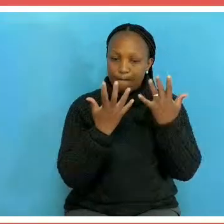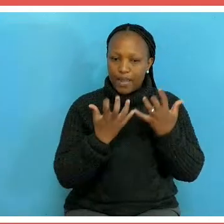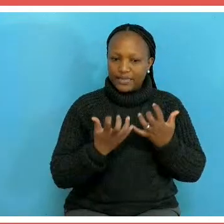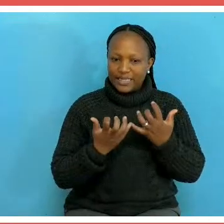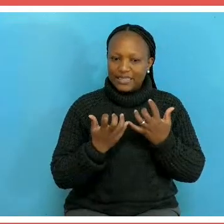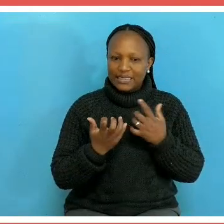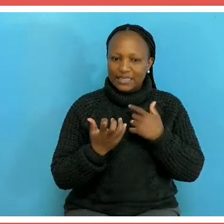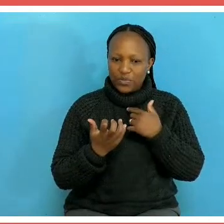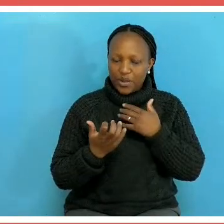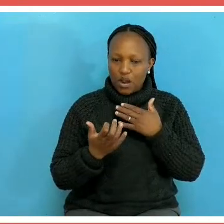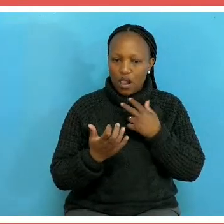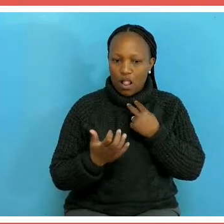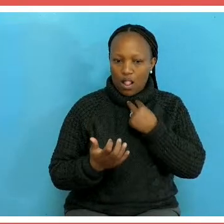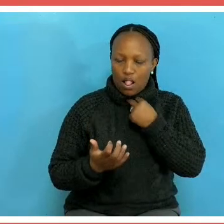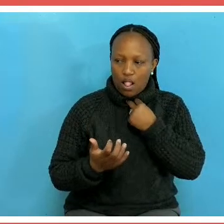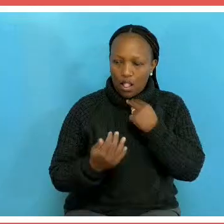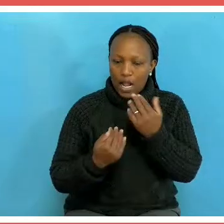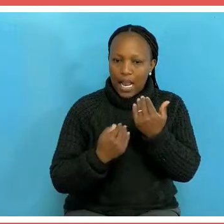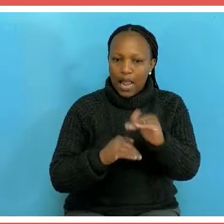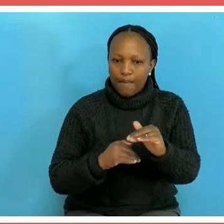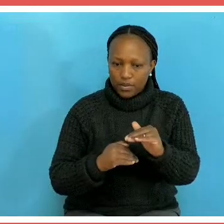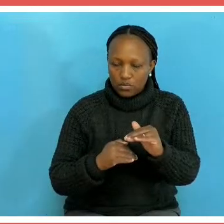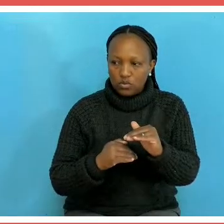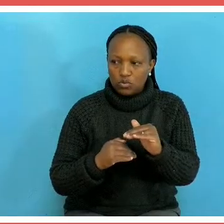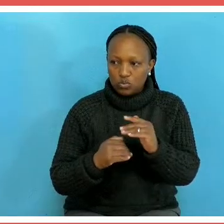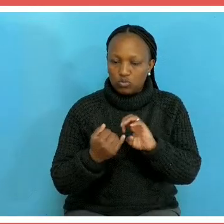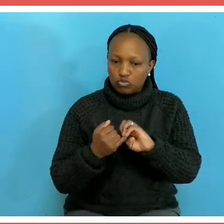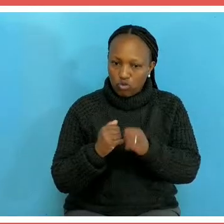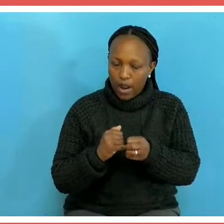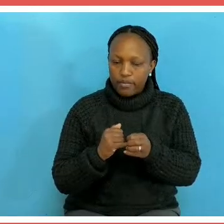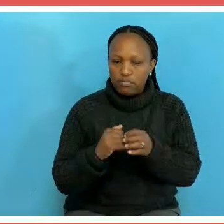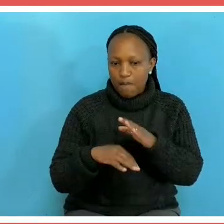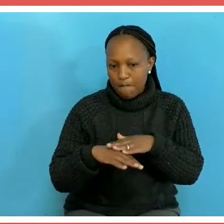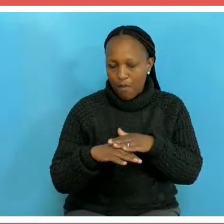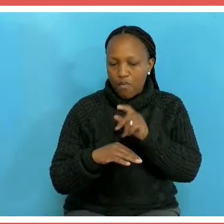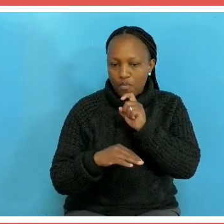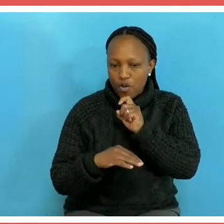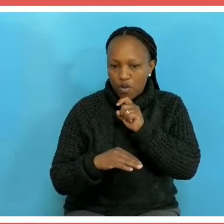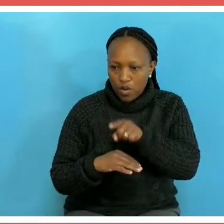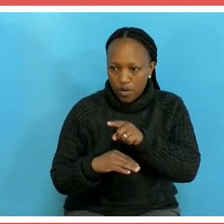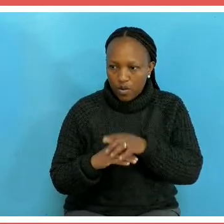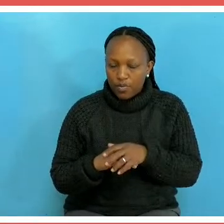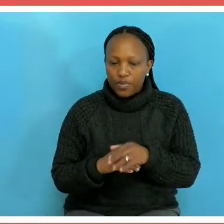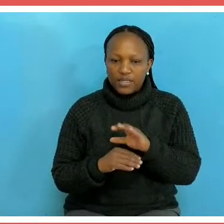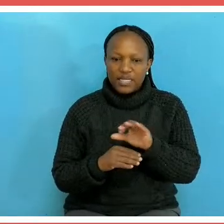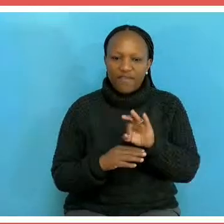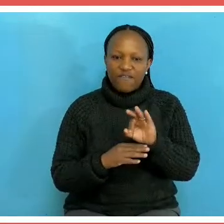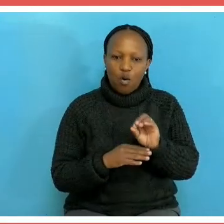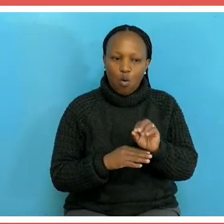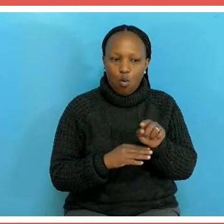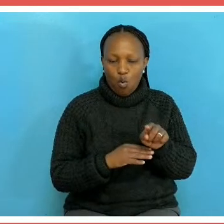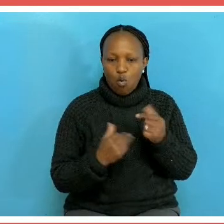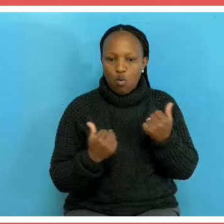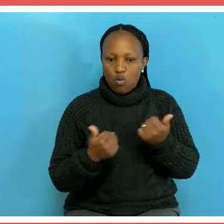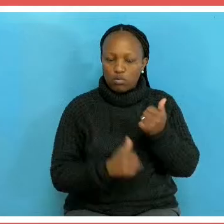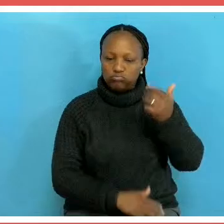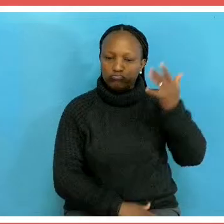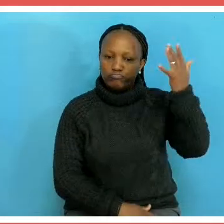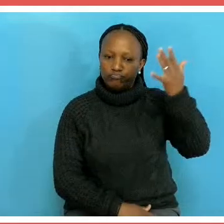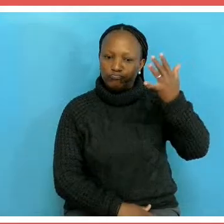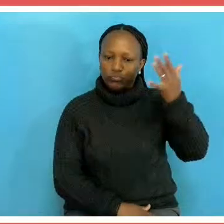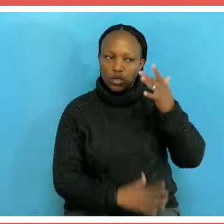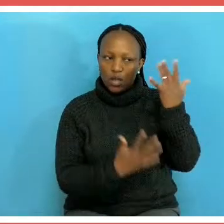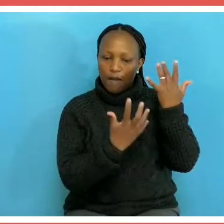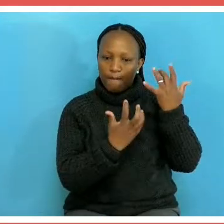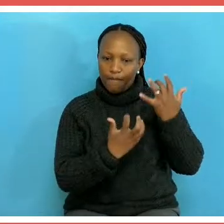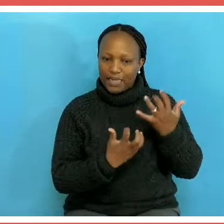constraints fiscus that we are currently experiencing. I think the CFO already presented the budget allocations